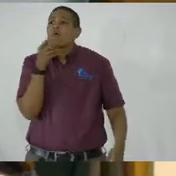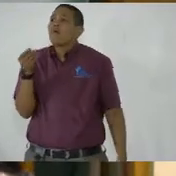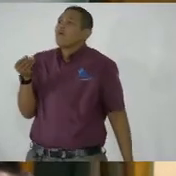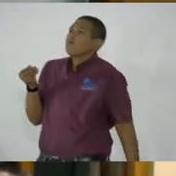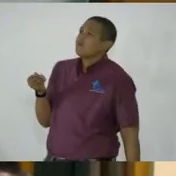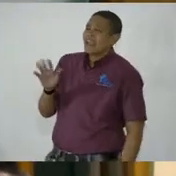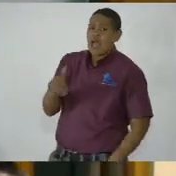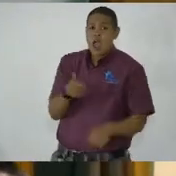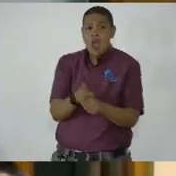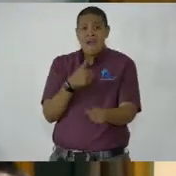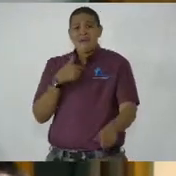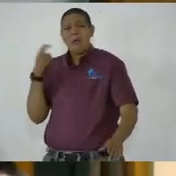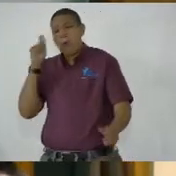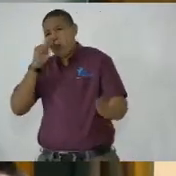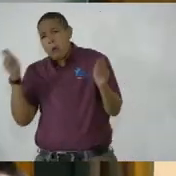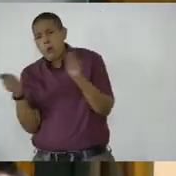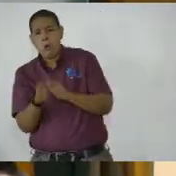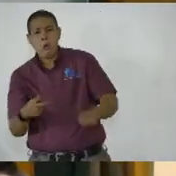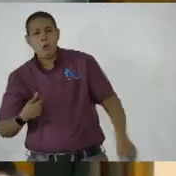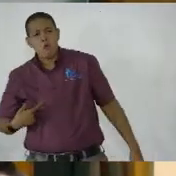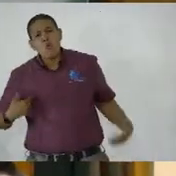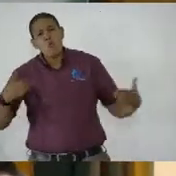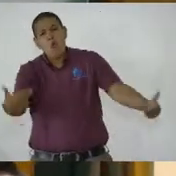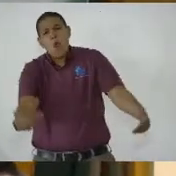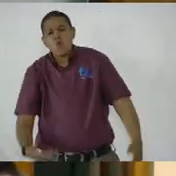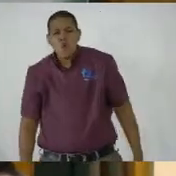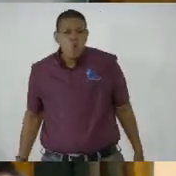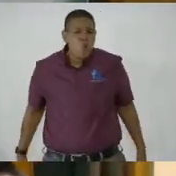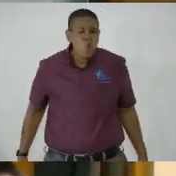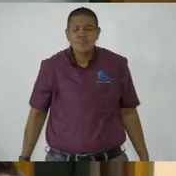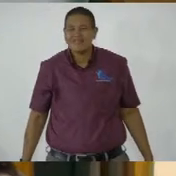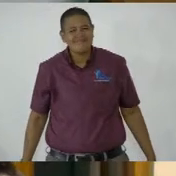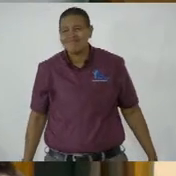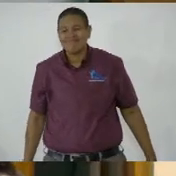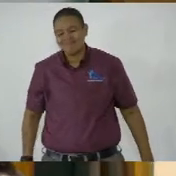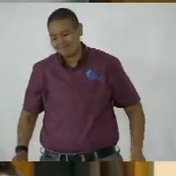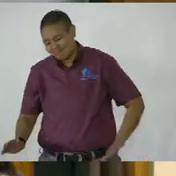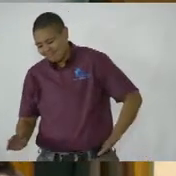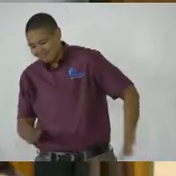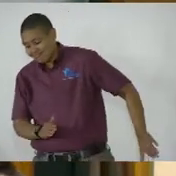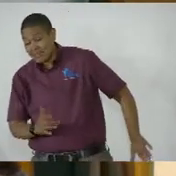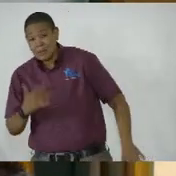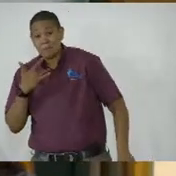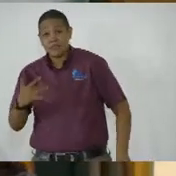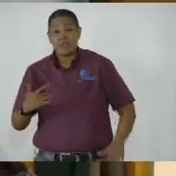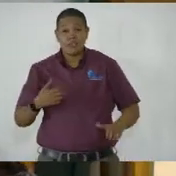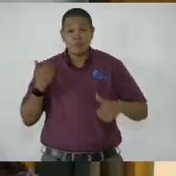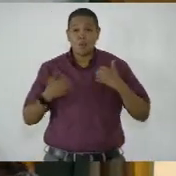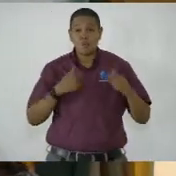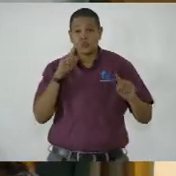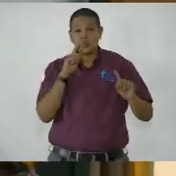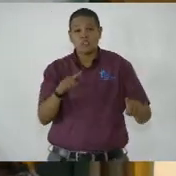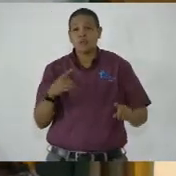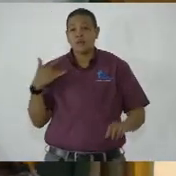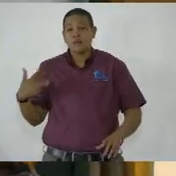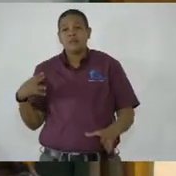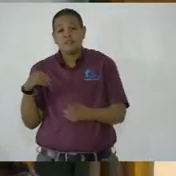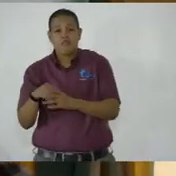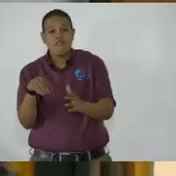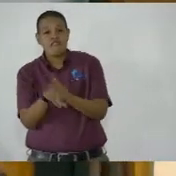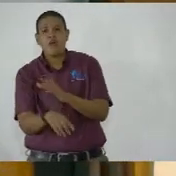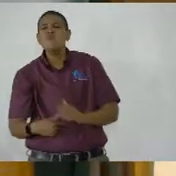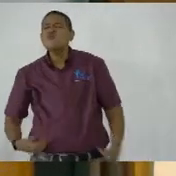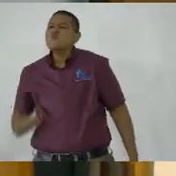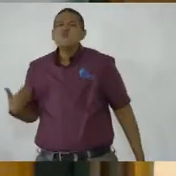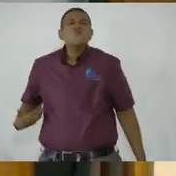of retaliation and reprisal, which so often are the emotional responses of victims of crime.